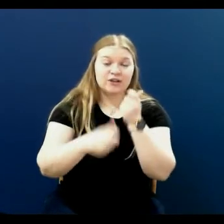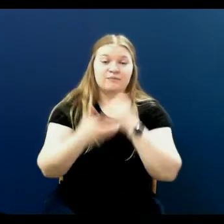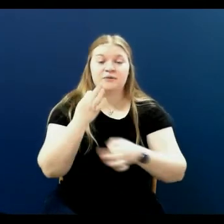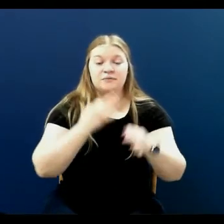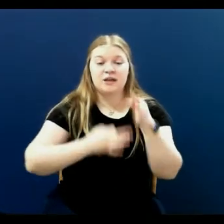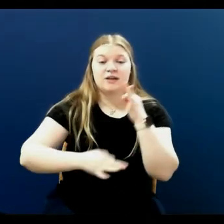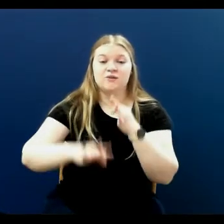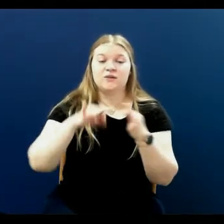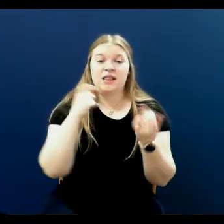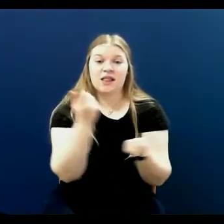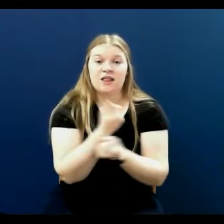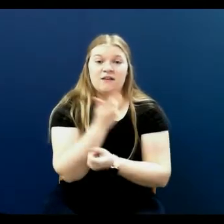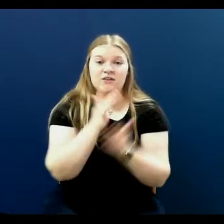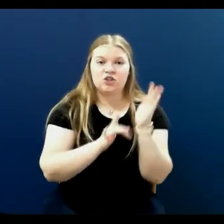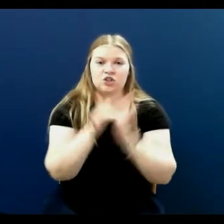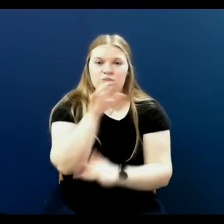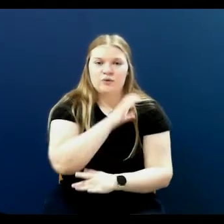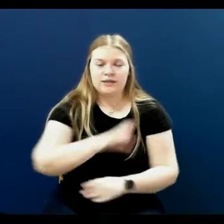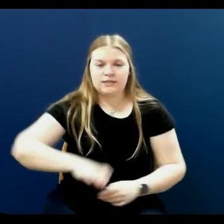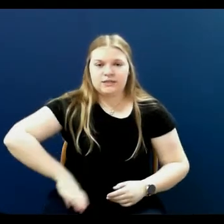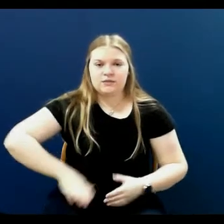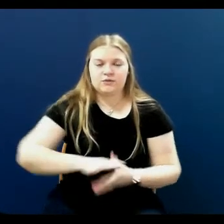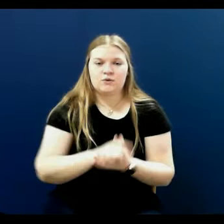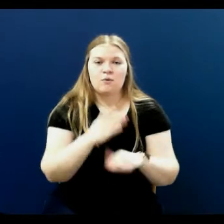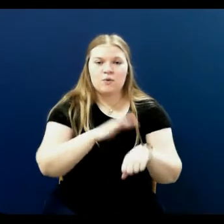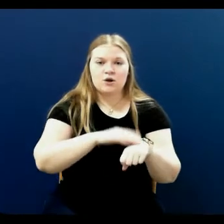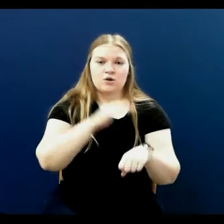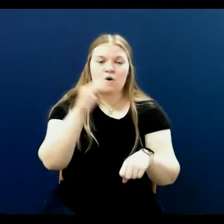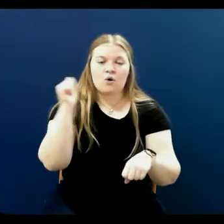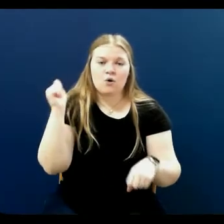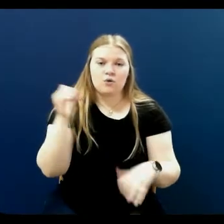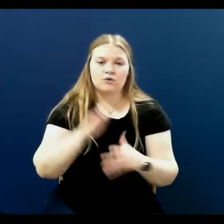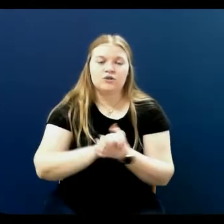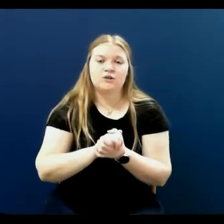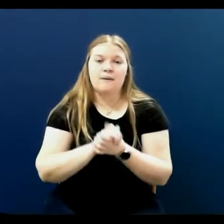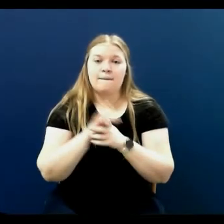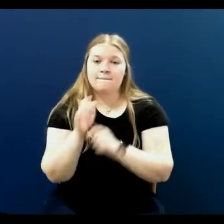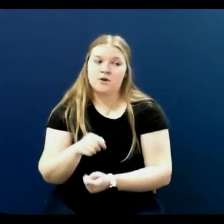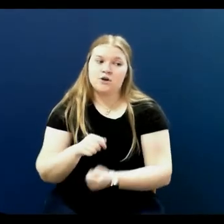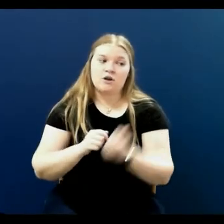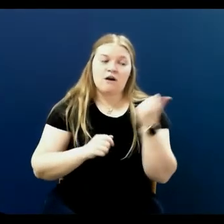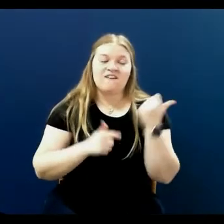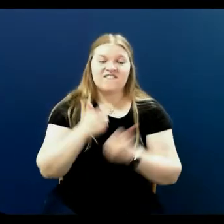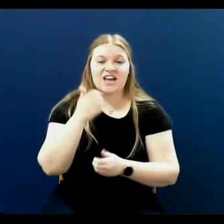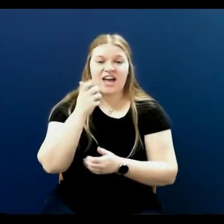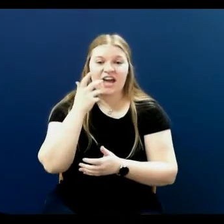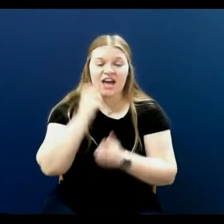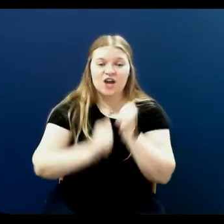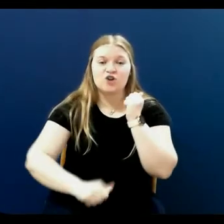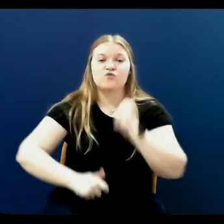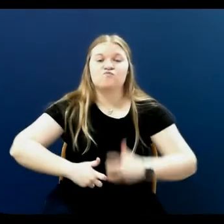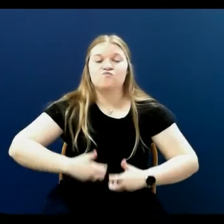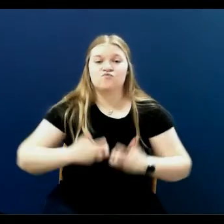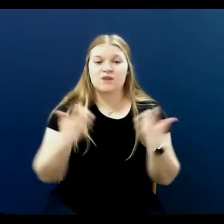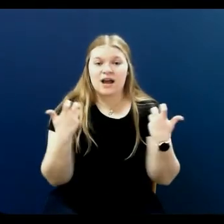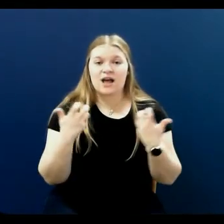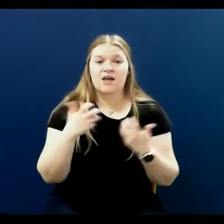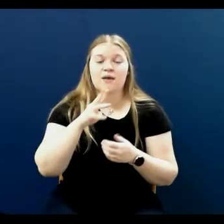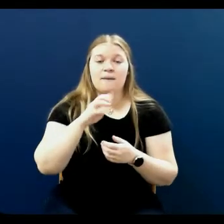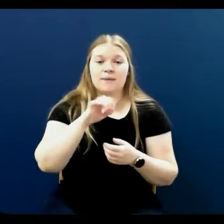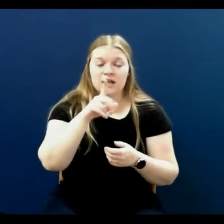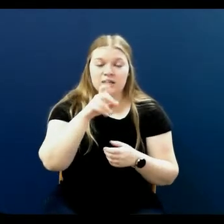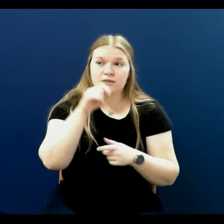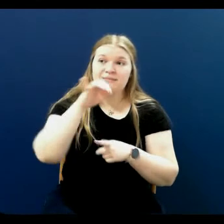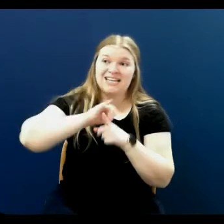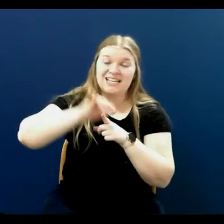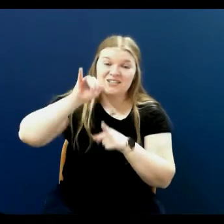of Jesus Christ. So we're called to put off anger, wrath, malice,